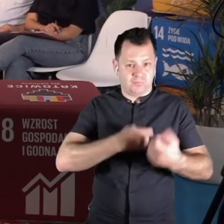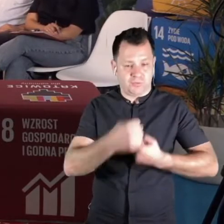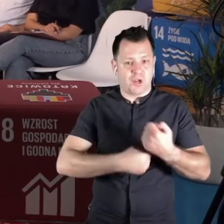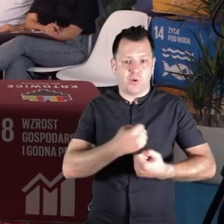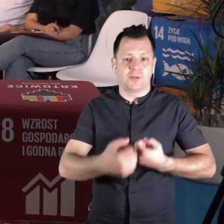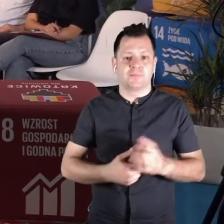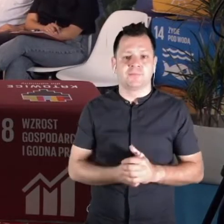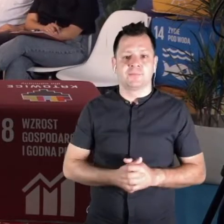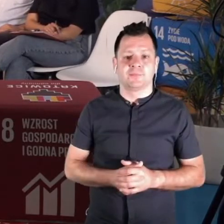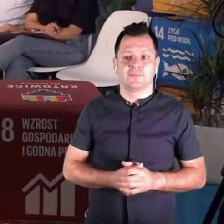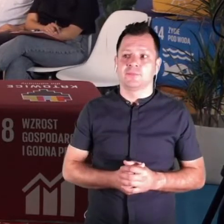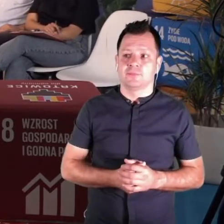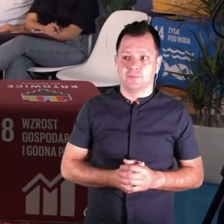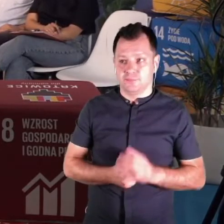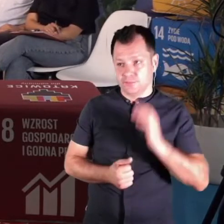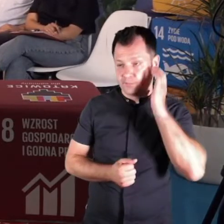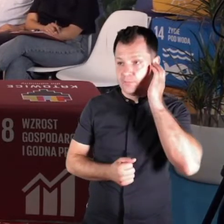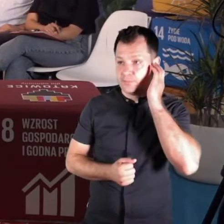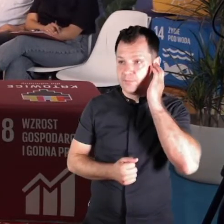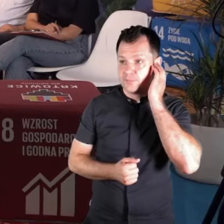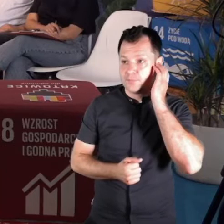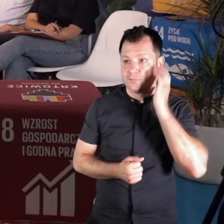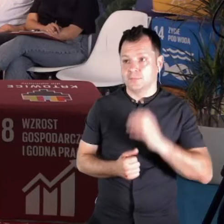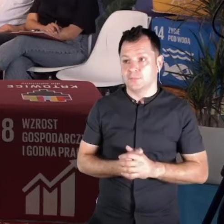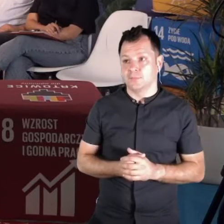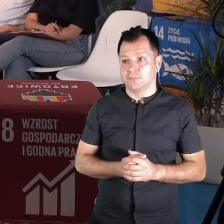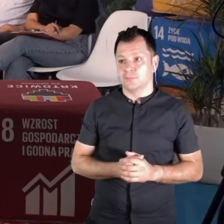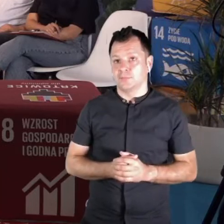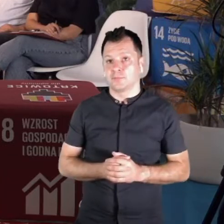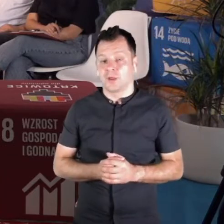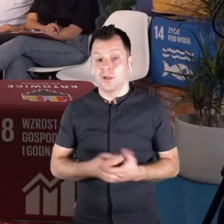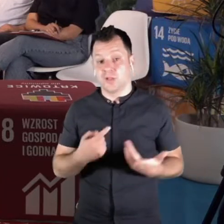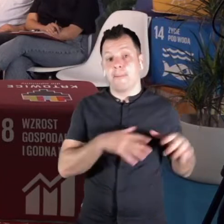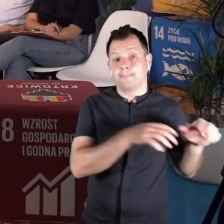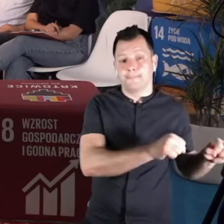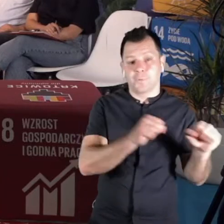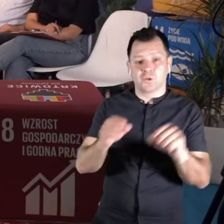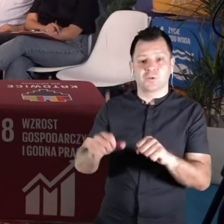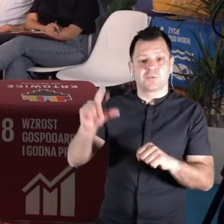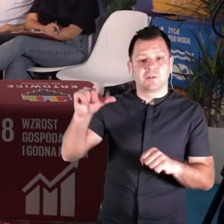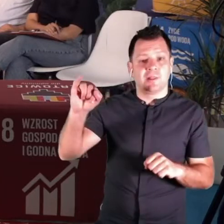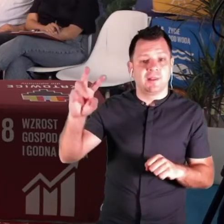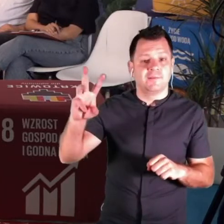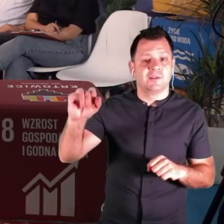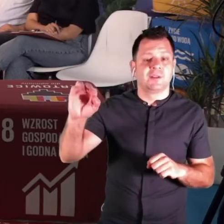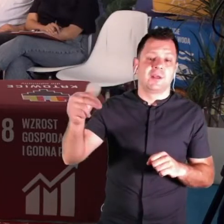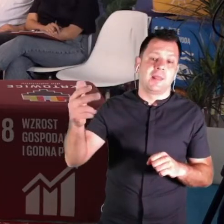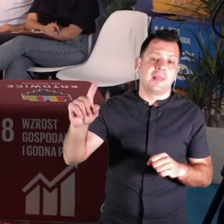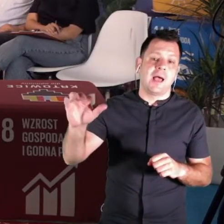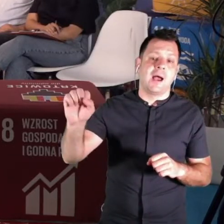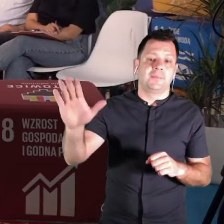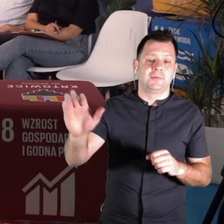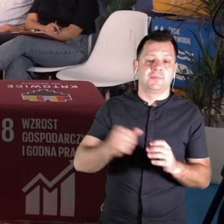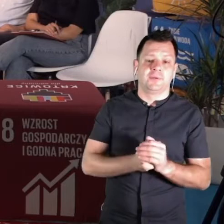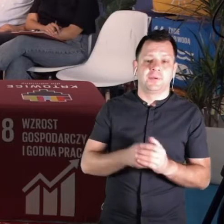to Innovation Support Division and the Living Lab. And the Living Lab is a little bit different. We don't